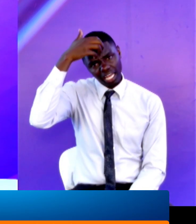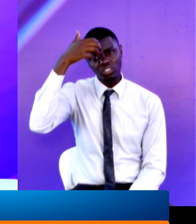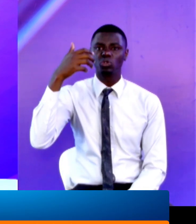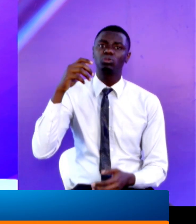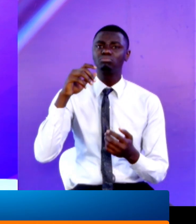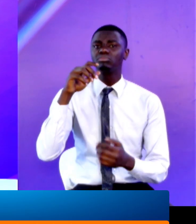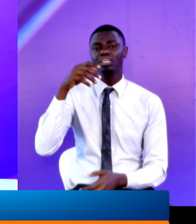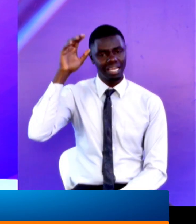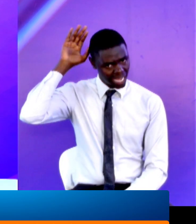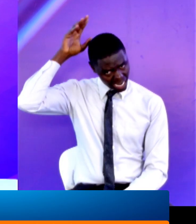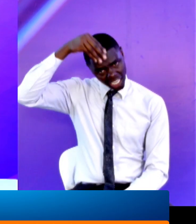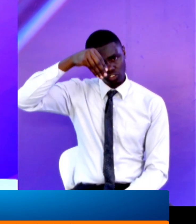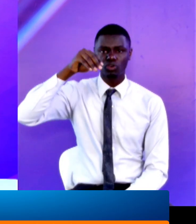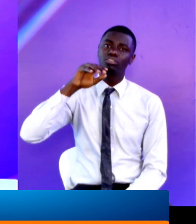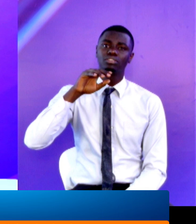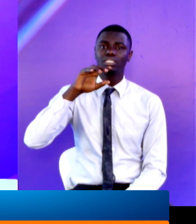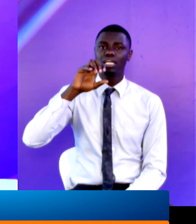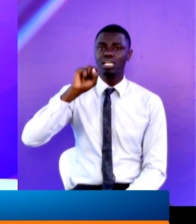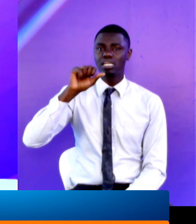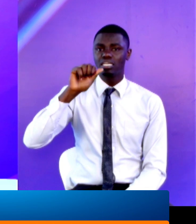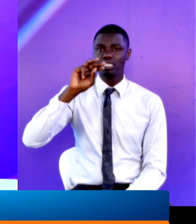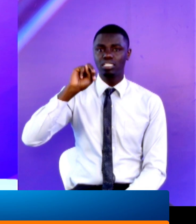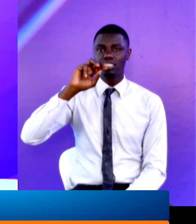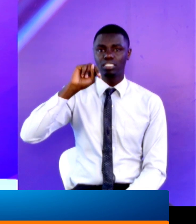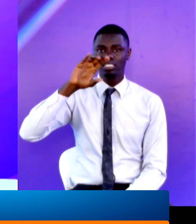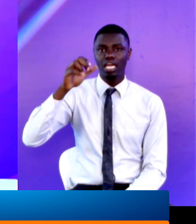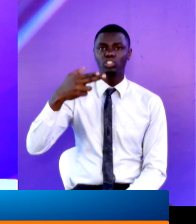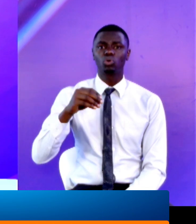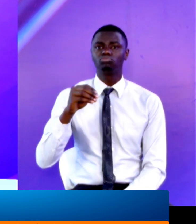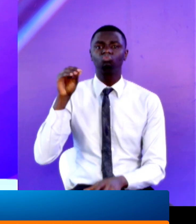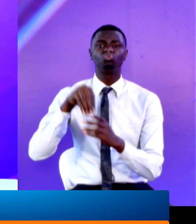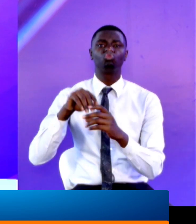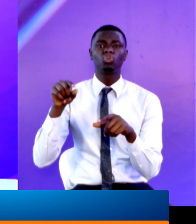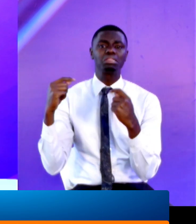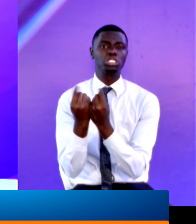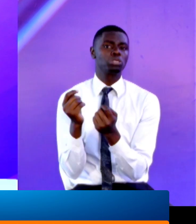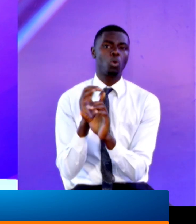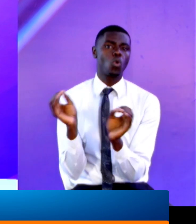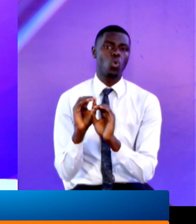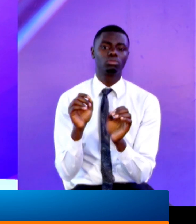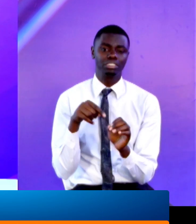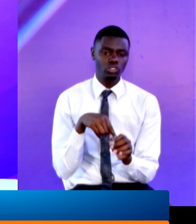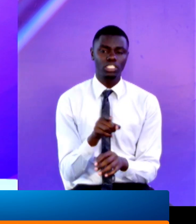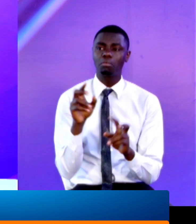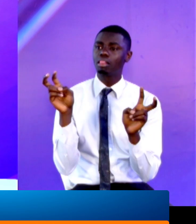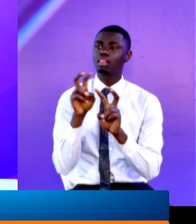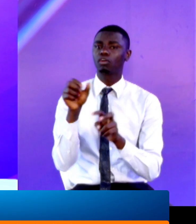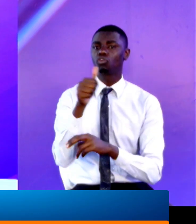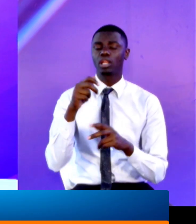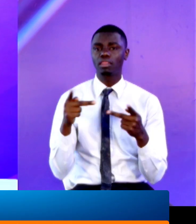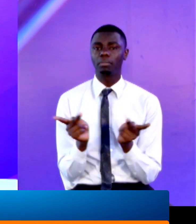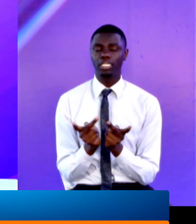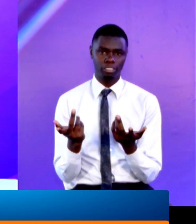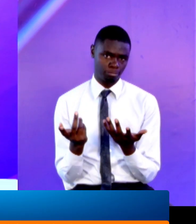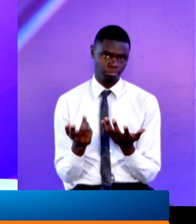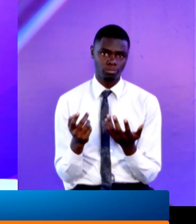of Marcus Rashford, Jadon Sancho, that they were no longer part of the squad, and now they had to look for another place to call